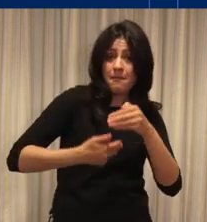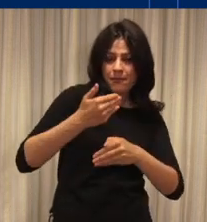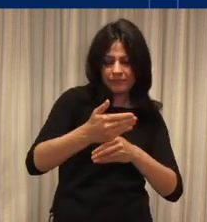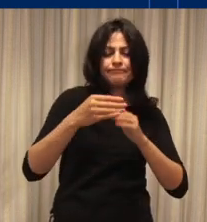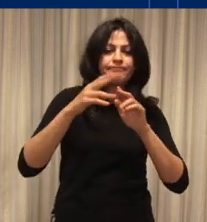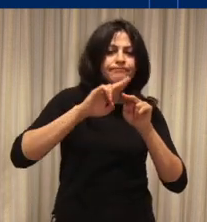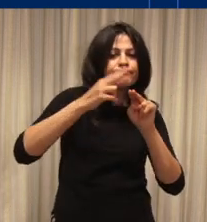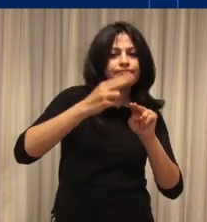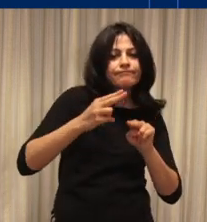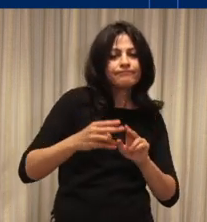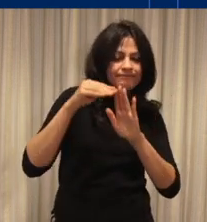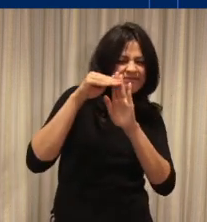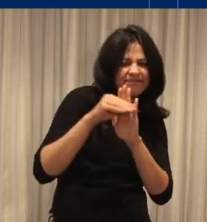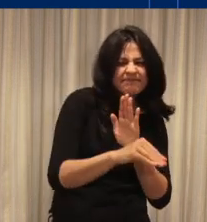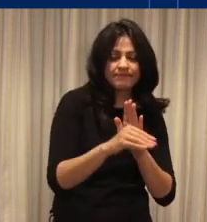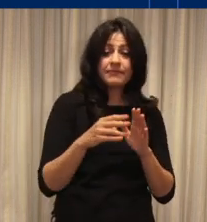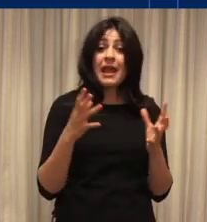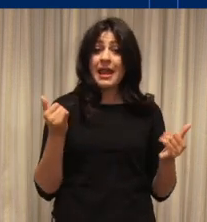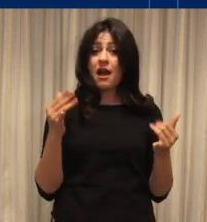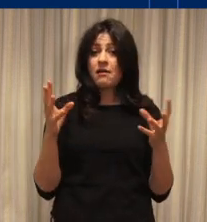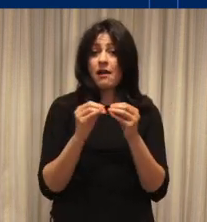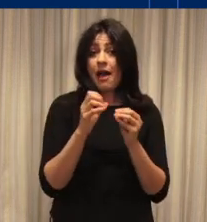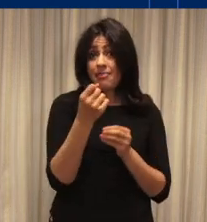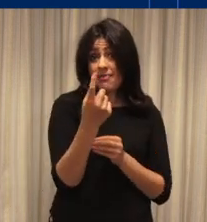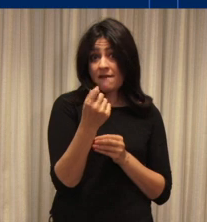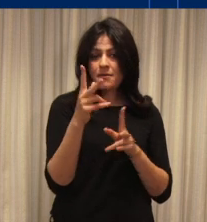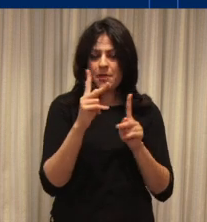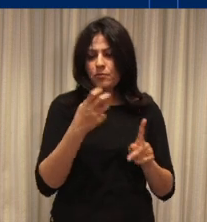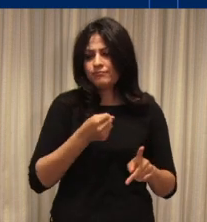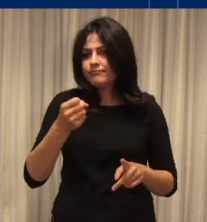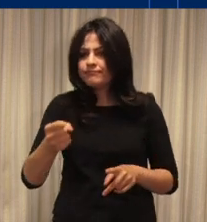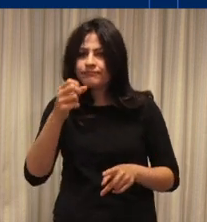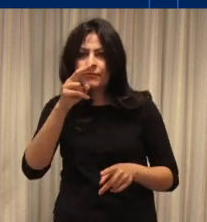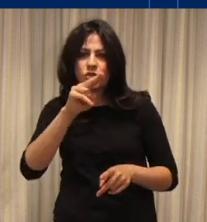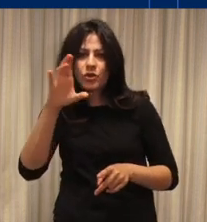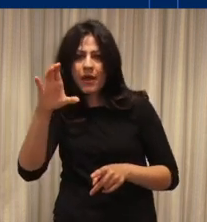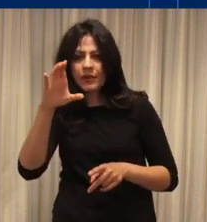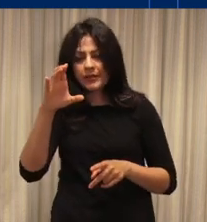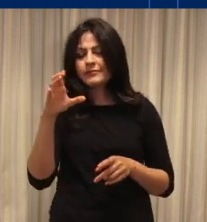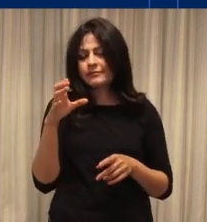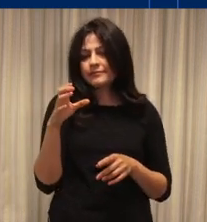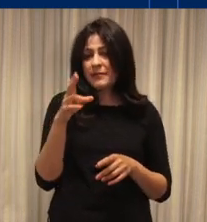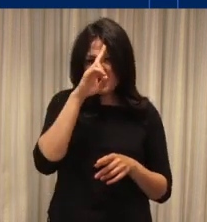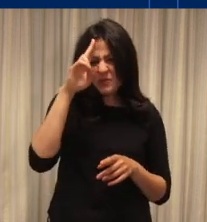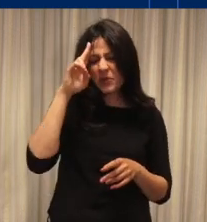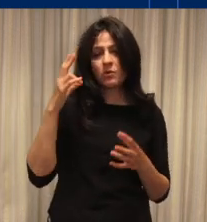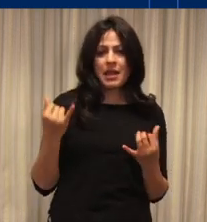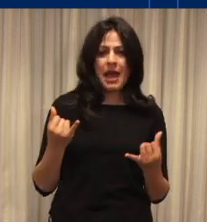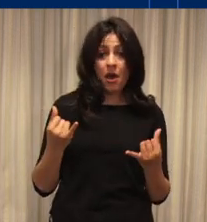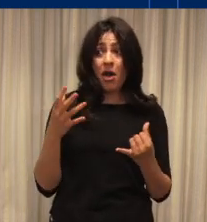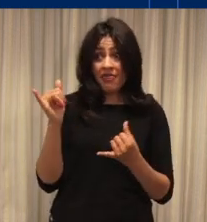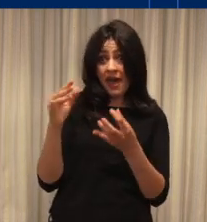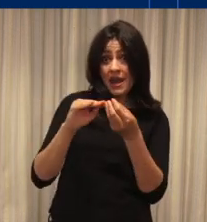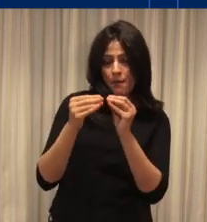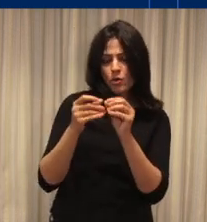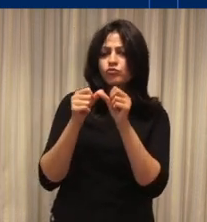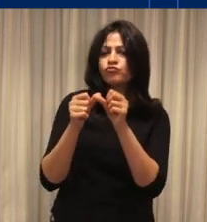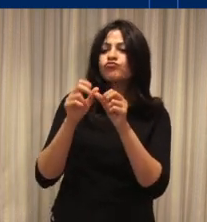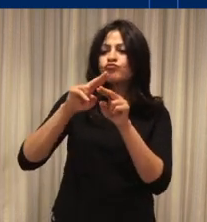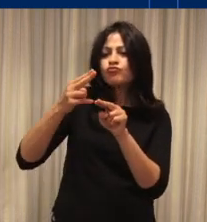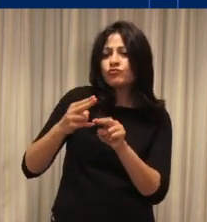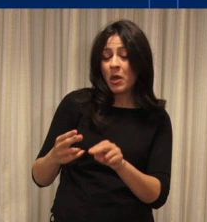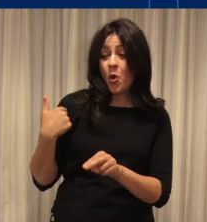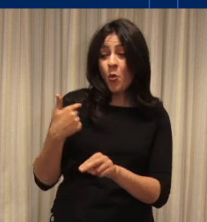are at 11 hospitalized in Ulster County right now. And again, that continues to go down, and we